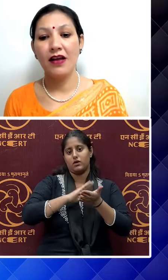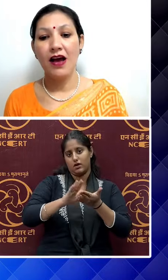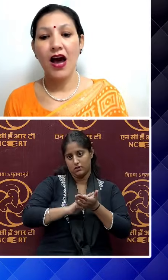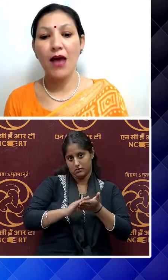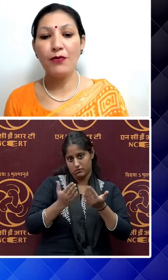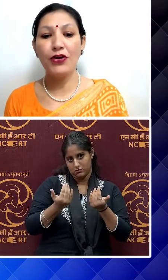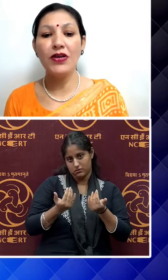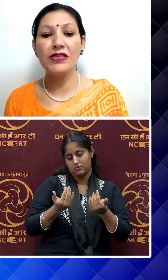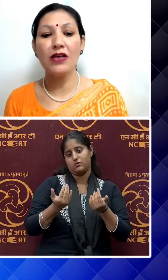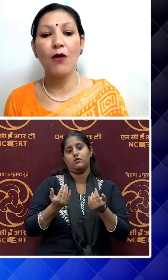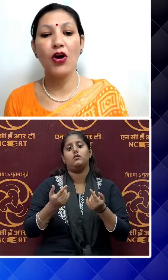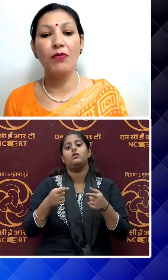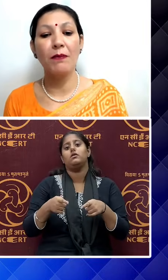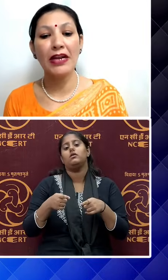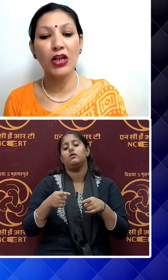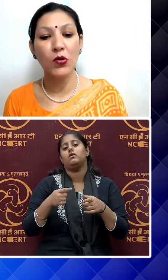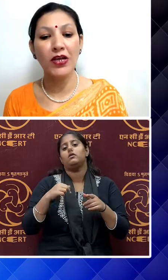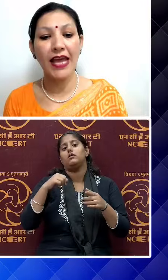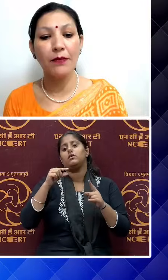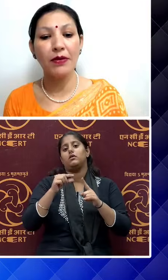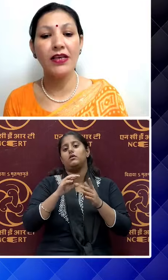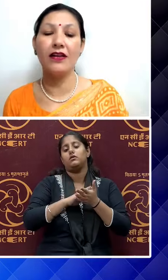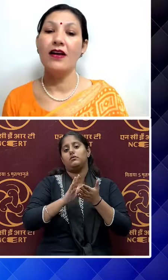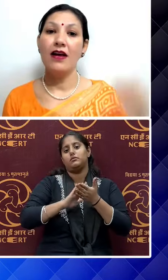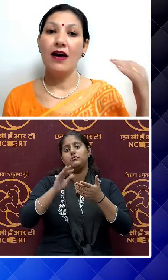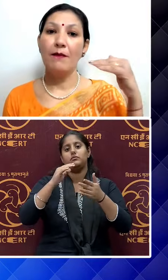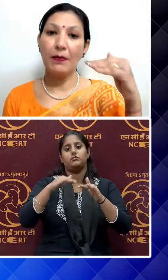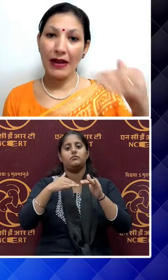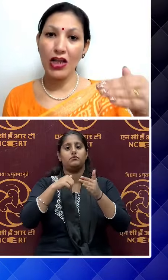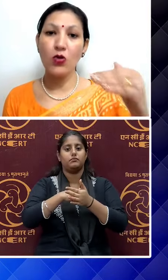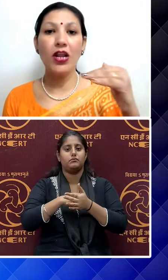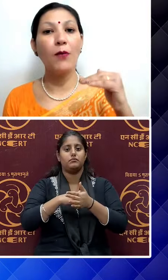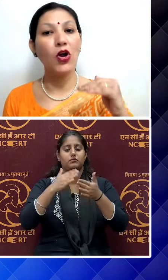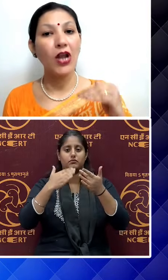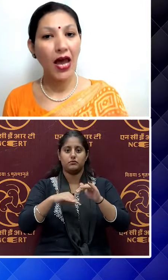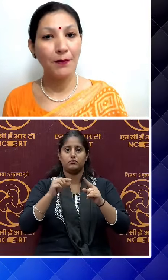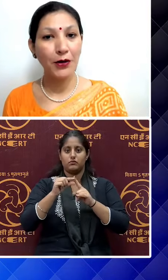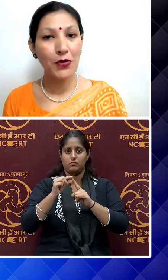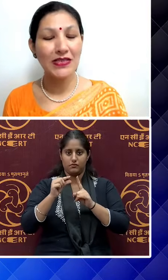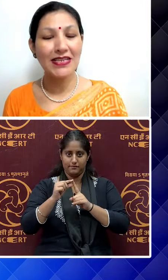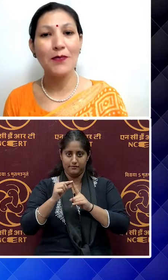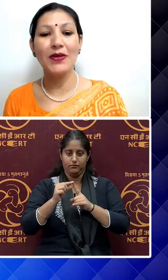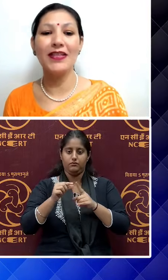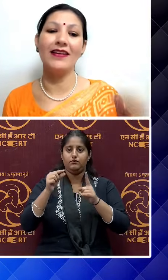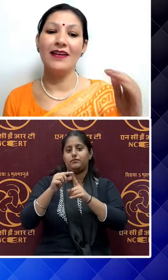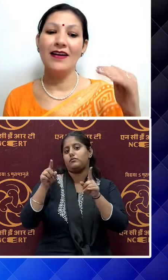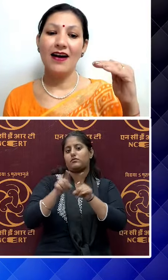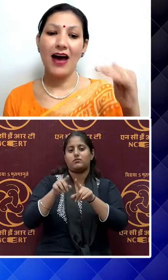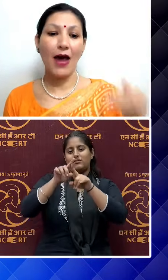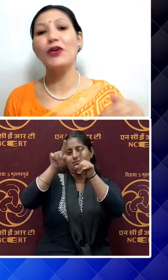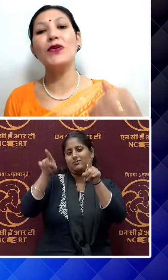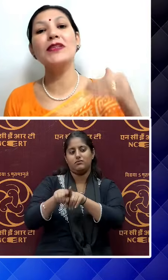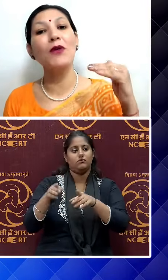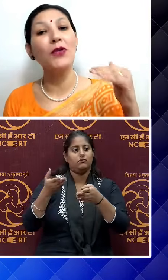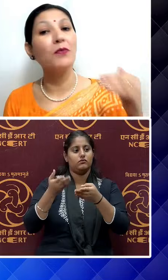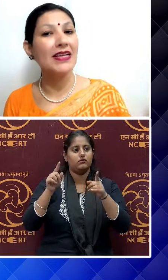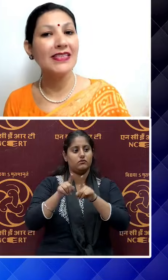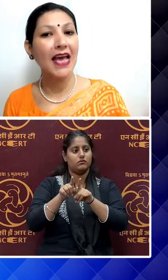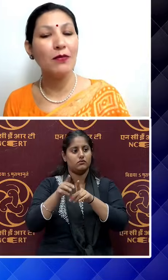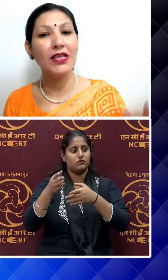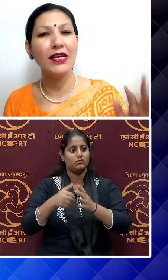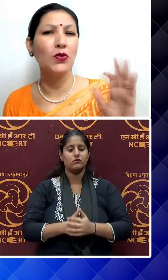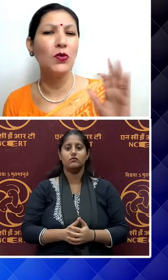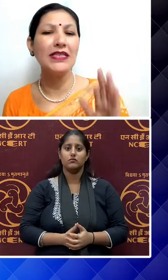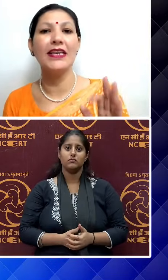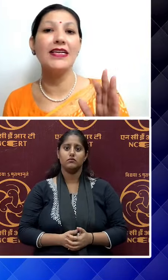there, hypotenuse upon perpendicular can be there, perpendicular upon hypotenuse can be there, hypotenuse upon base